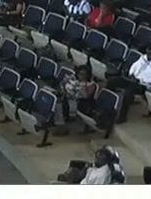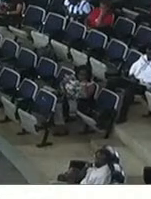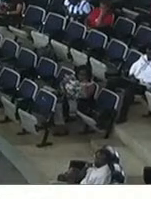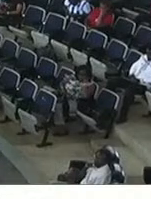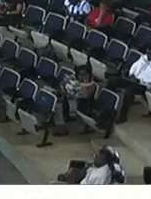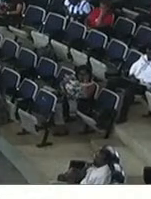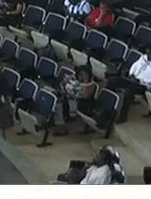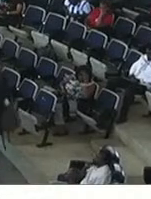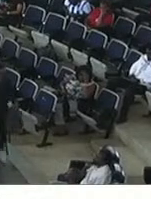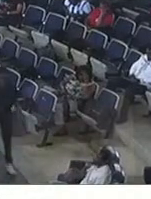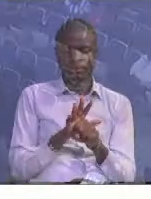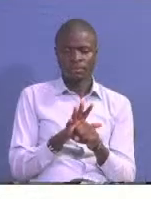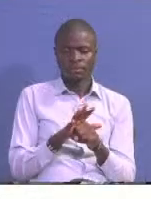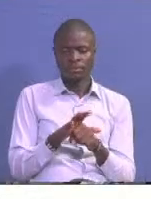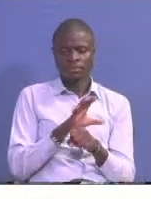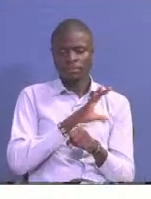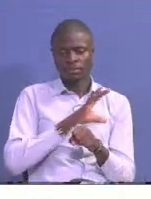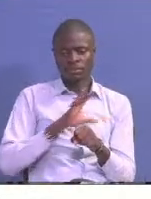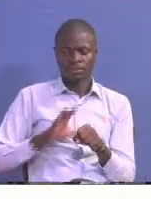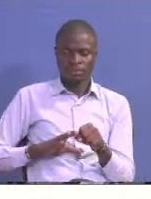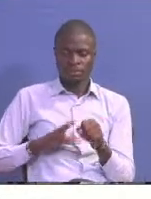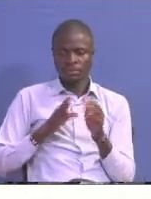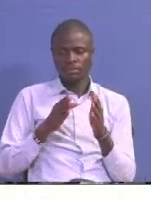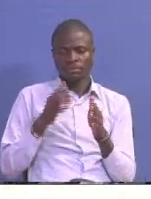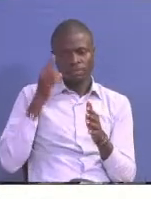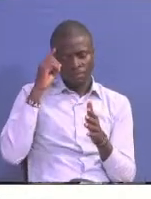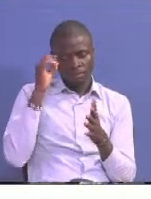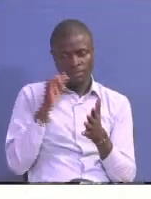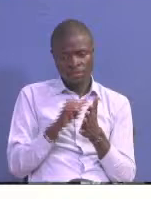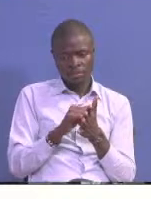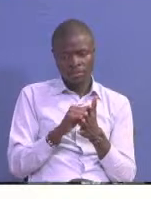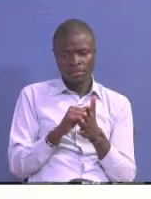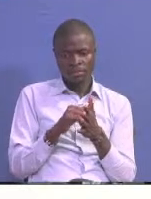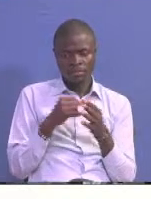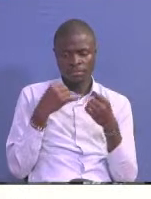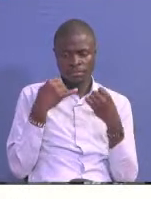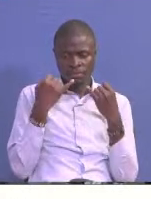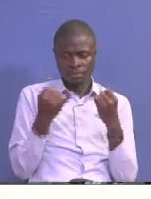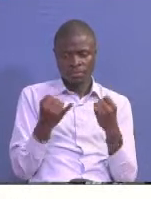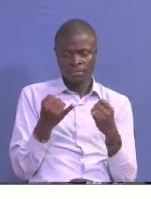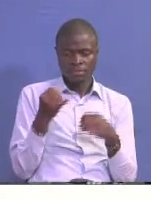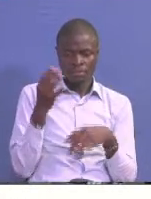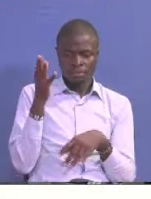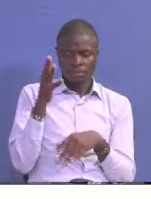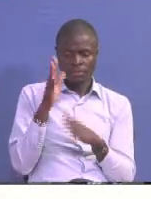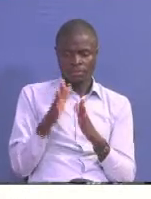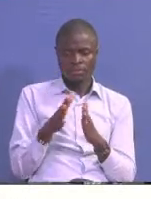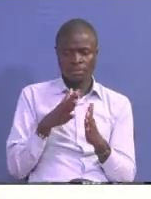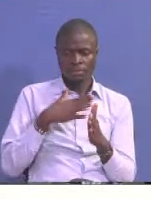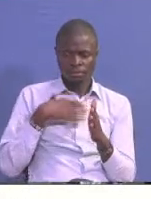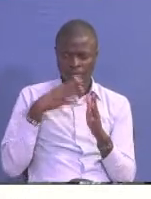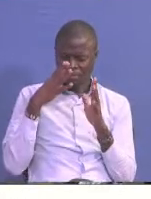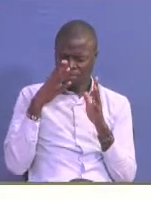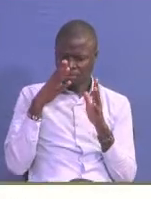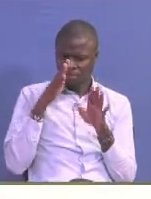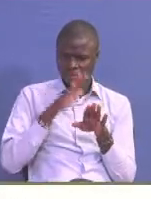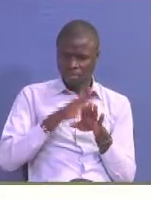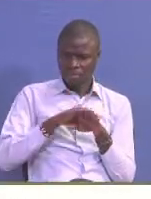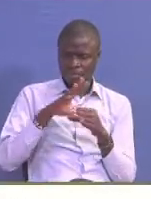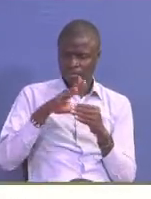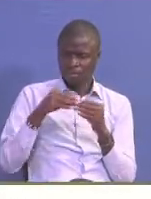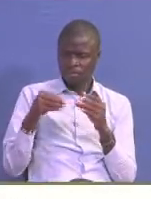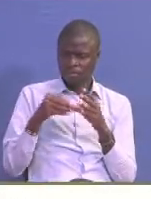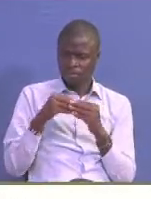Thank you very much, Chancellor Sir, for that very informative lecture. My concern is in the area of